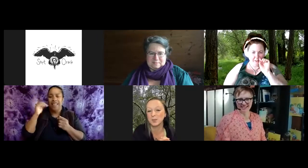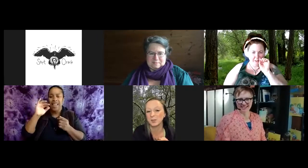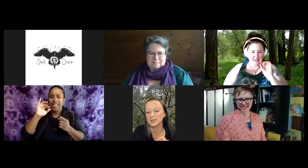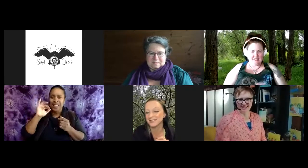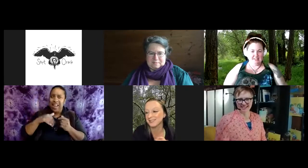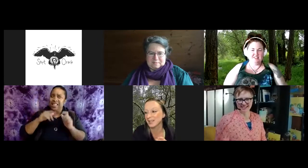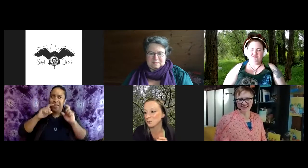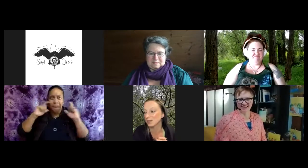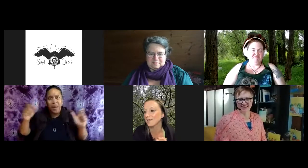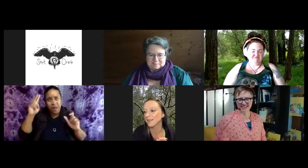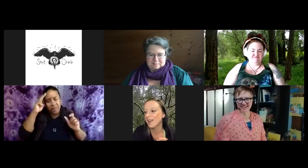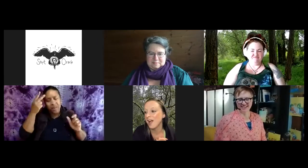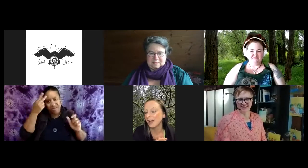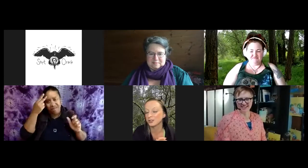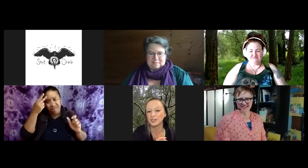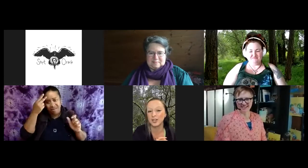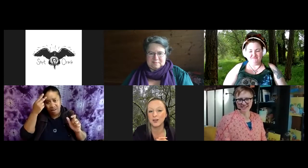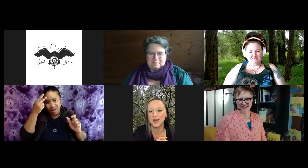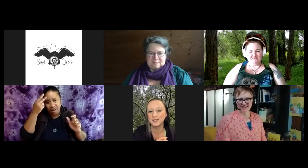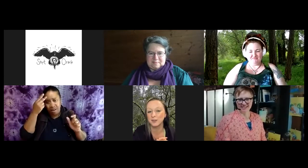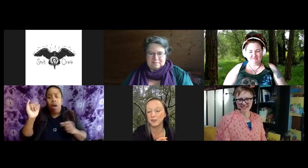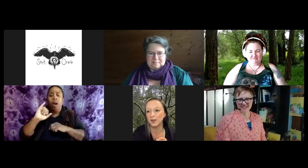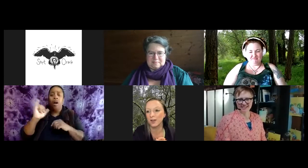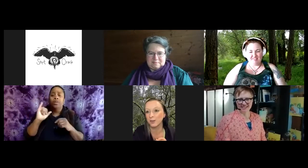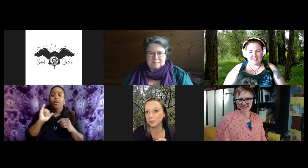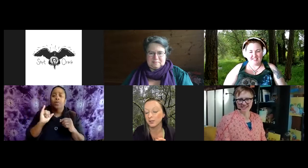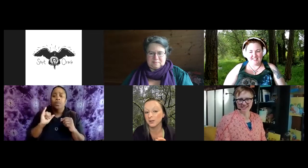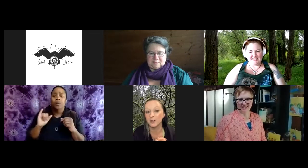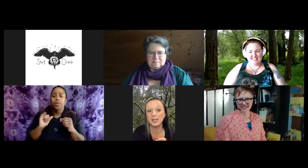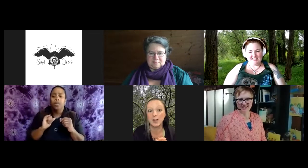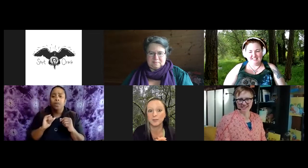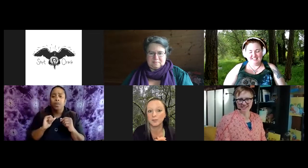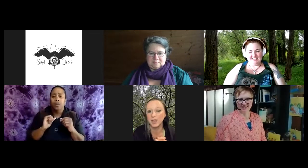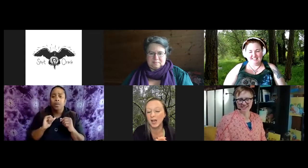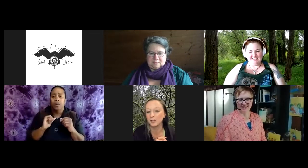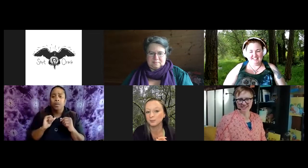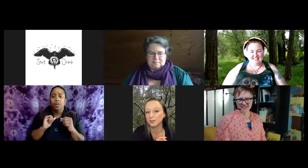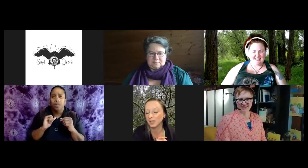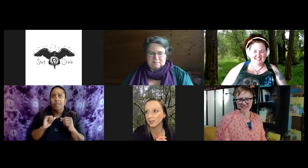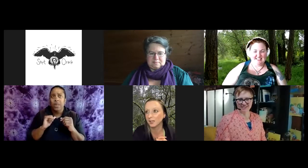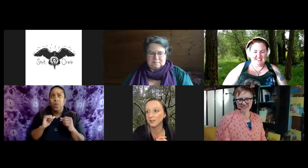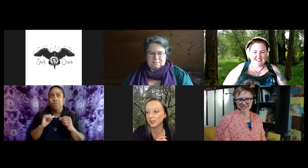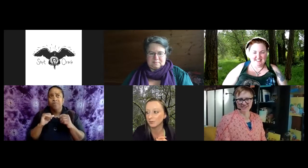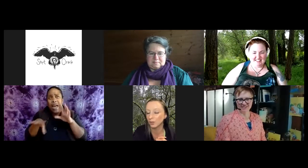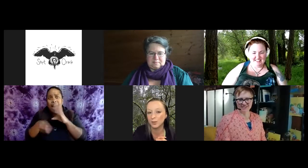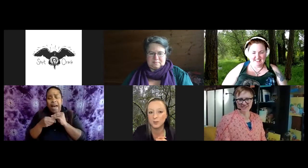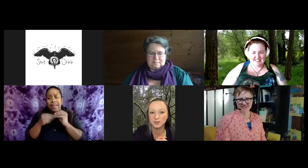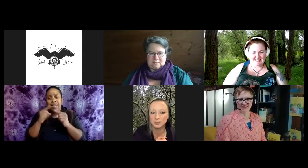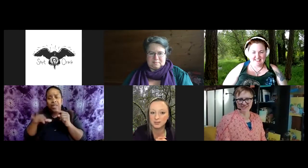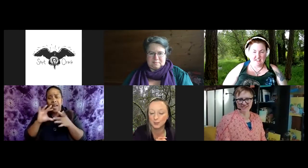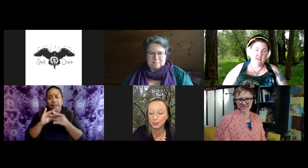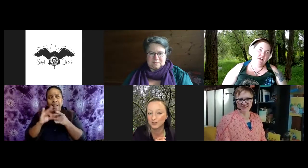big misconception. And so kind of going off of that, God, I can think of so